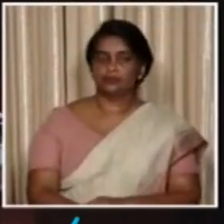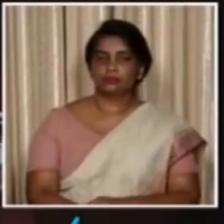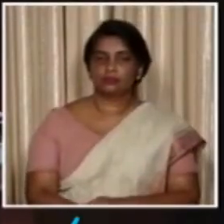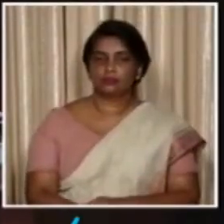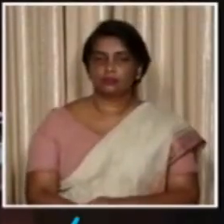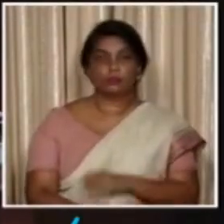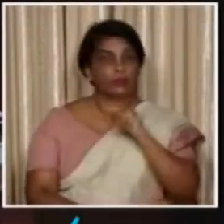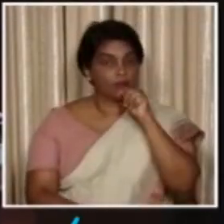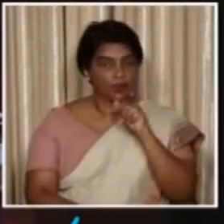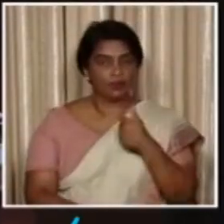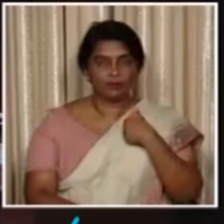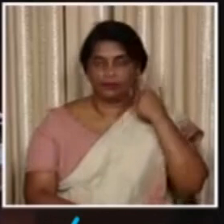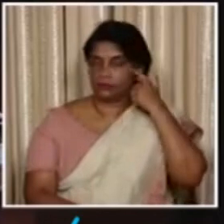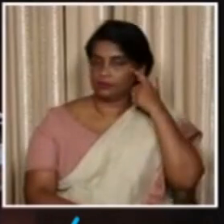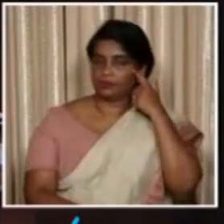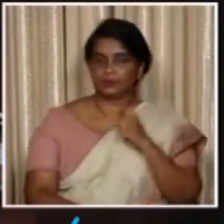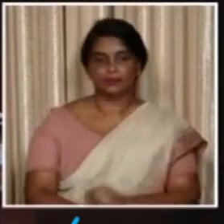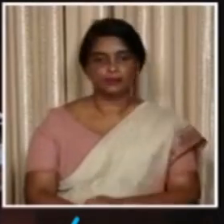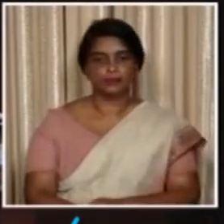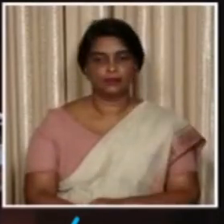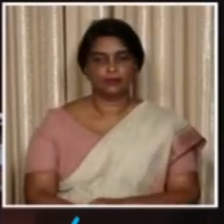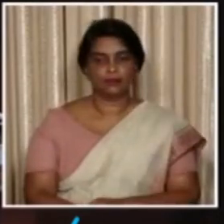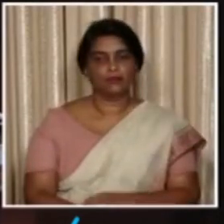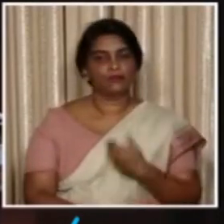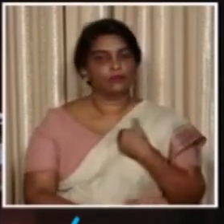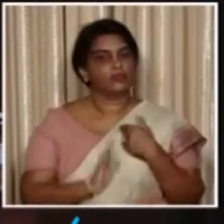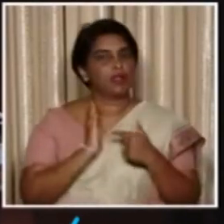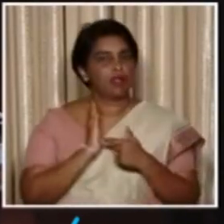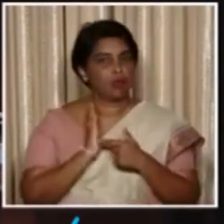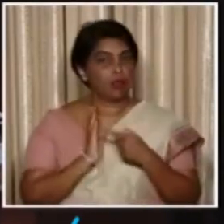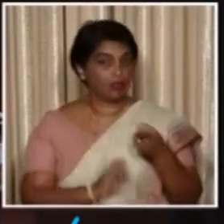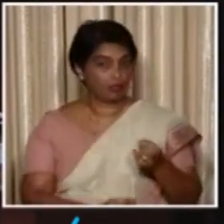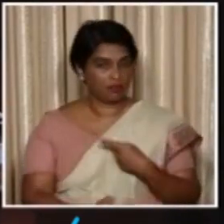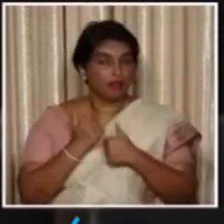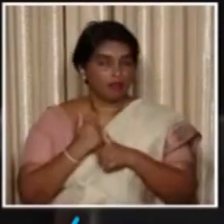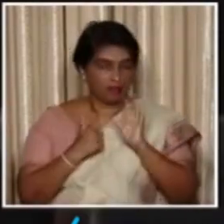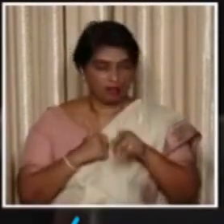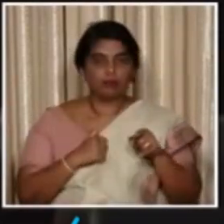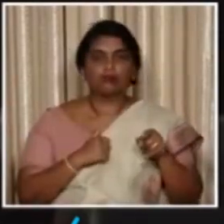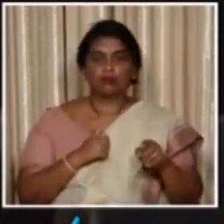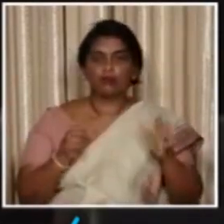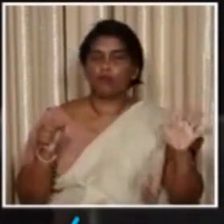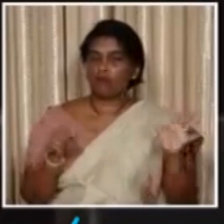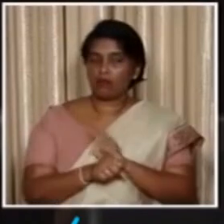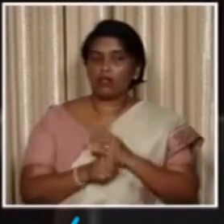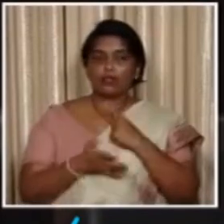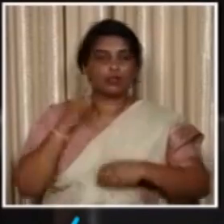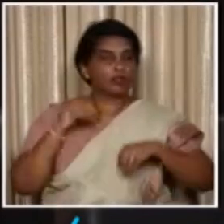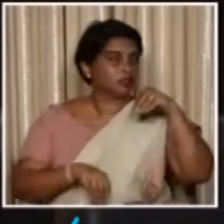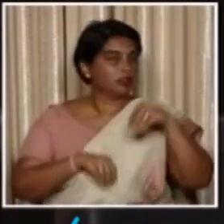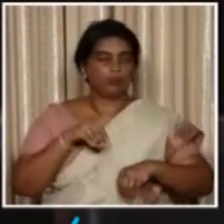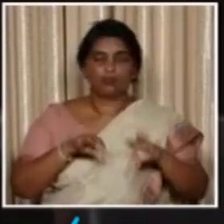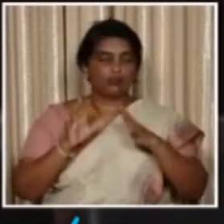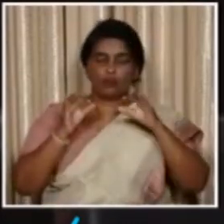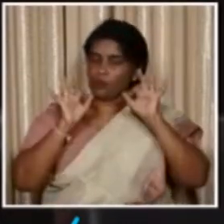Meanwhile, the opposition leader's resolution mentioning that the officials, including the chairman of Sri Lanka Cricket, should resign immediately and a new set of